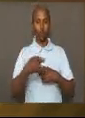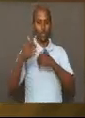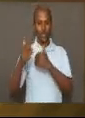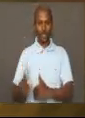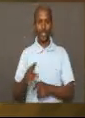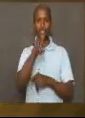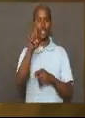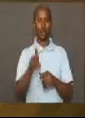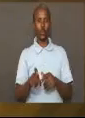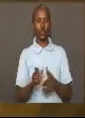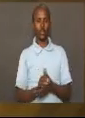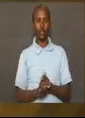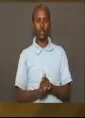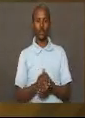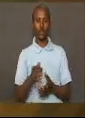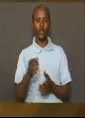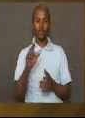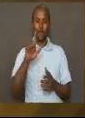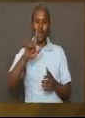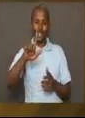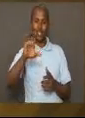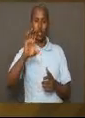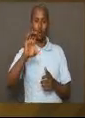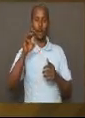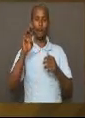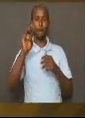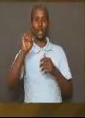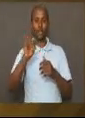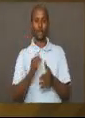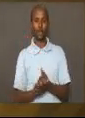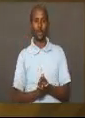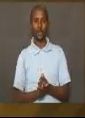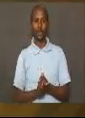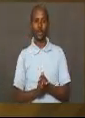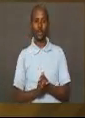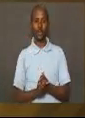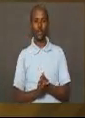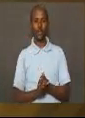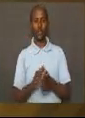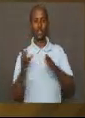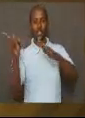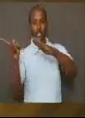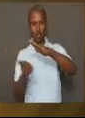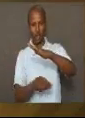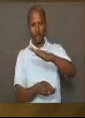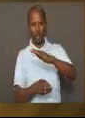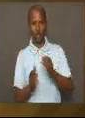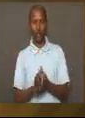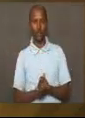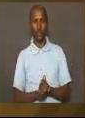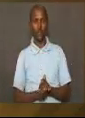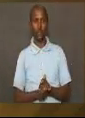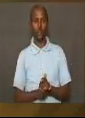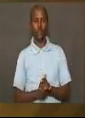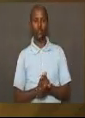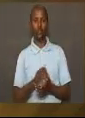of the equation by the least common multiple of the denominators